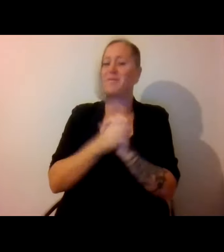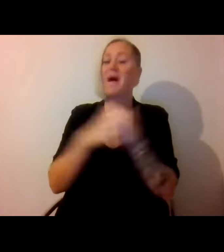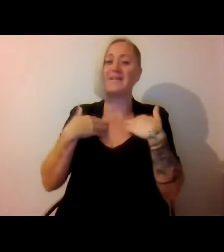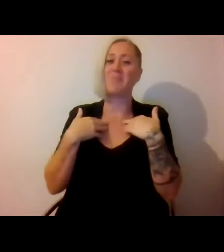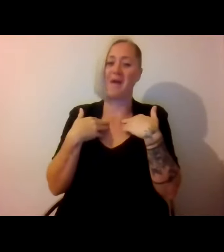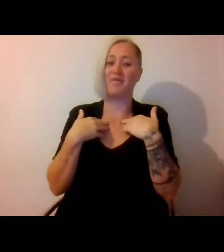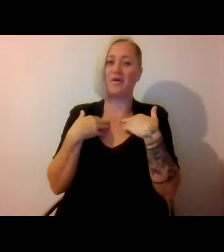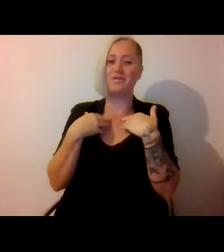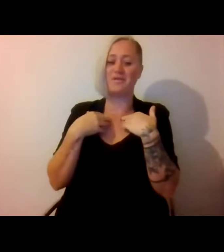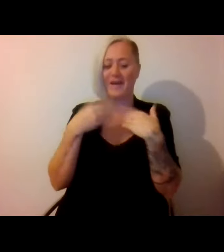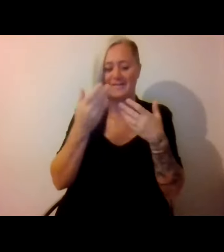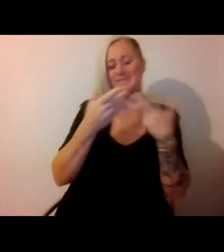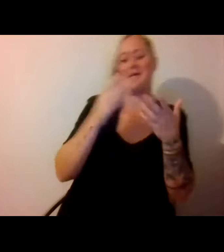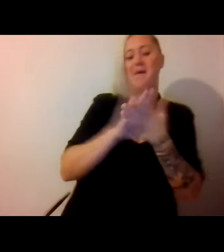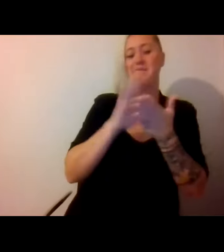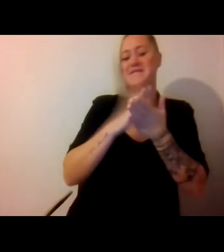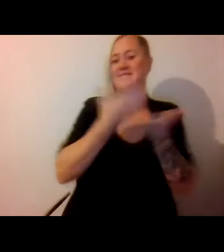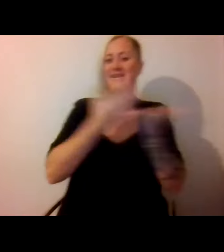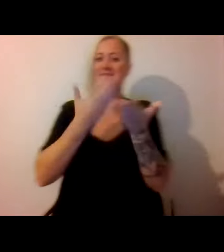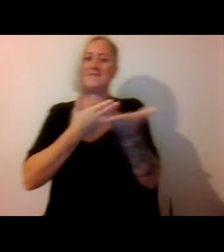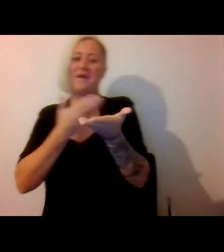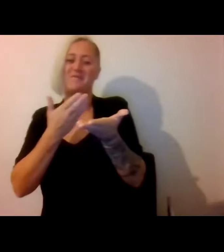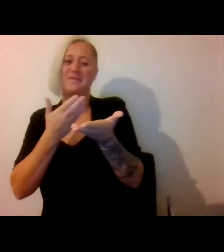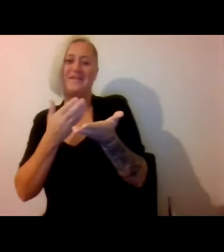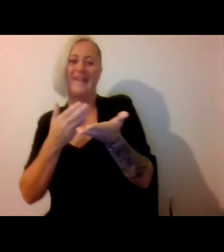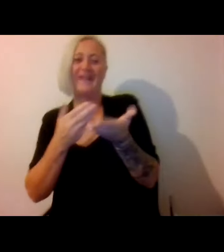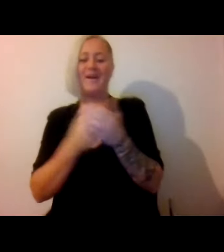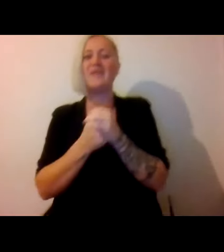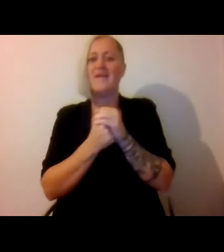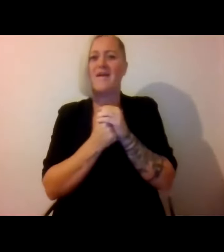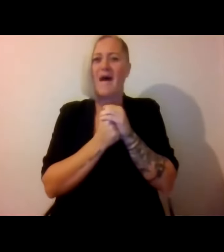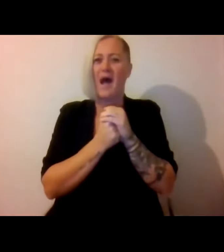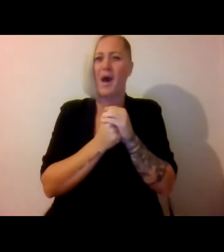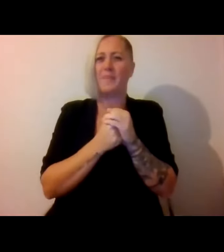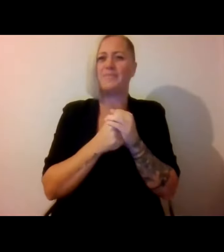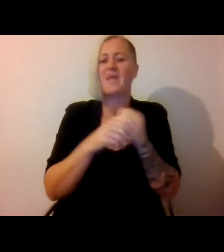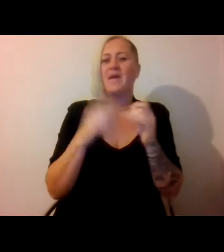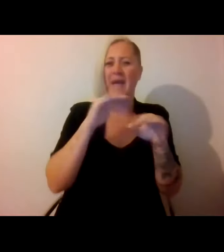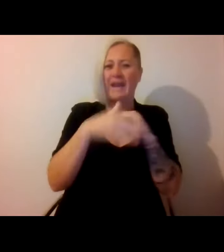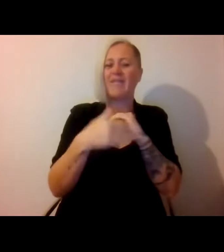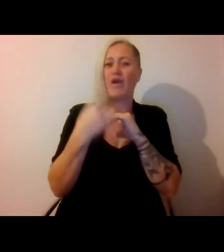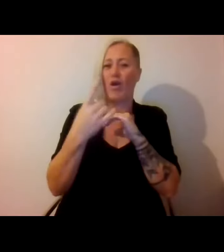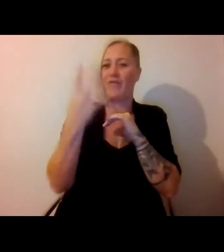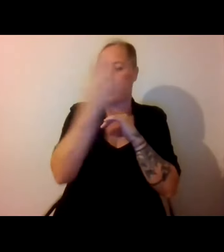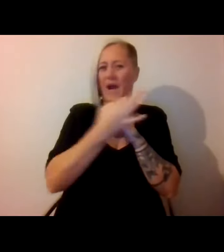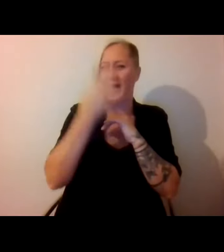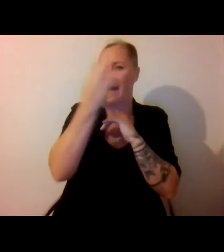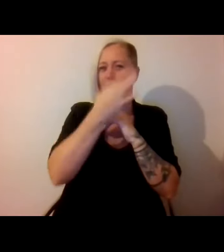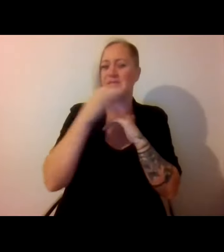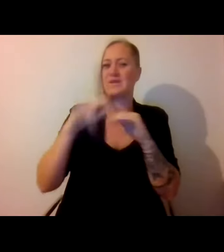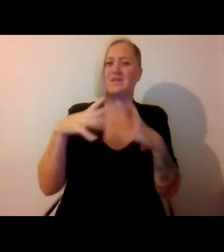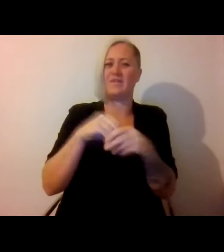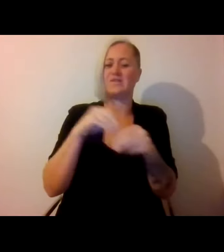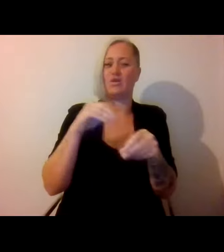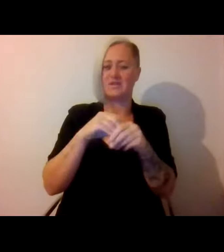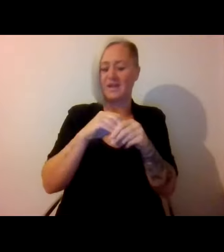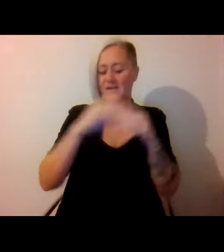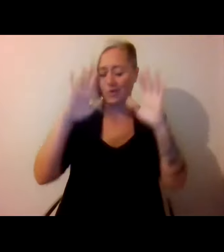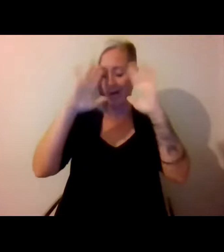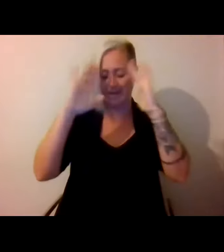interpreters. Partly my fault. I'm happy to discuss that with you a bit later. But anything over 1 hour, especially